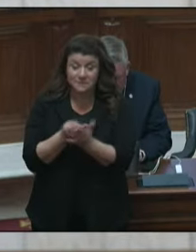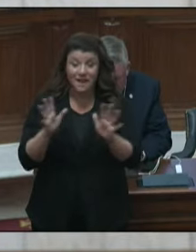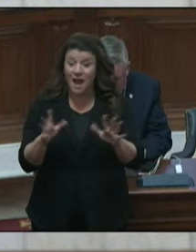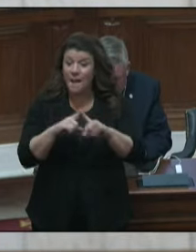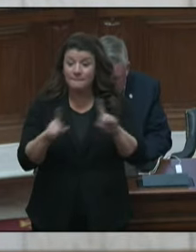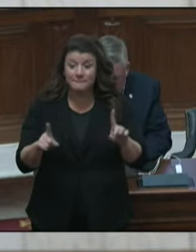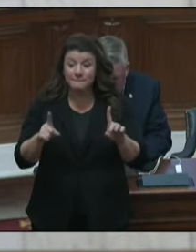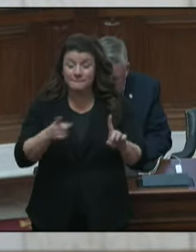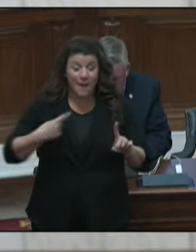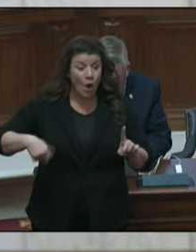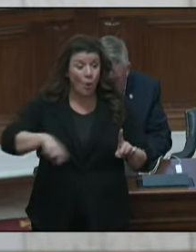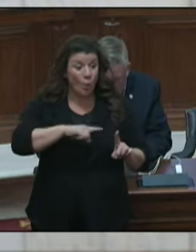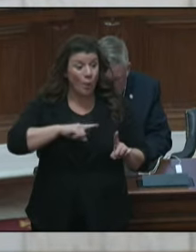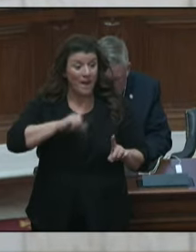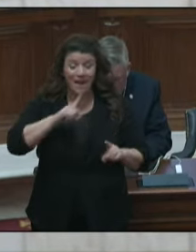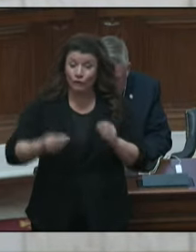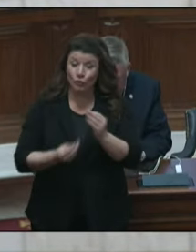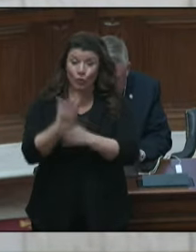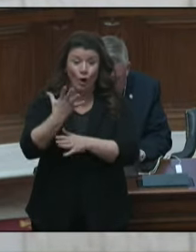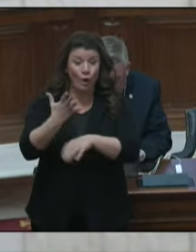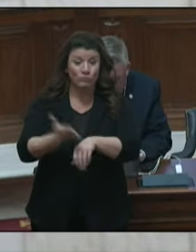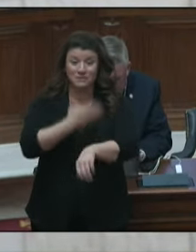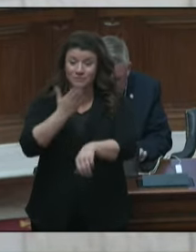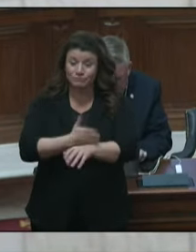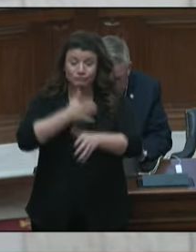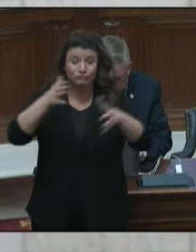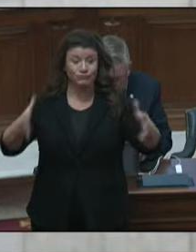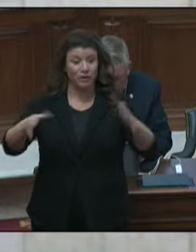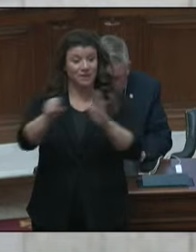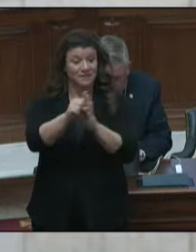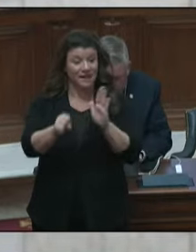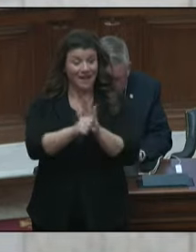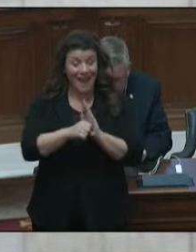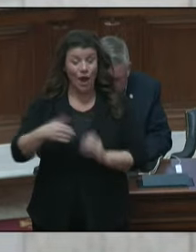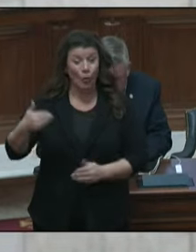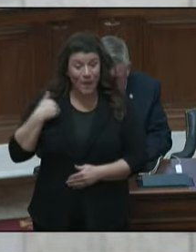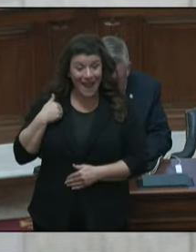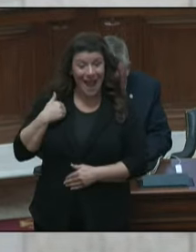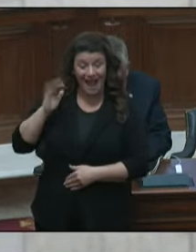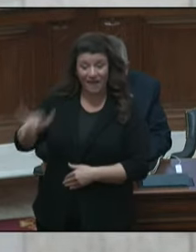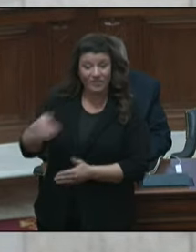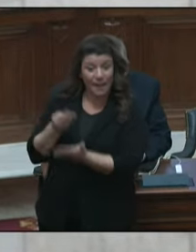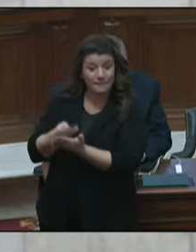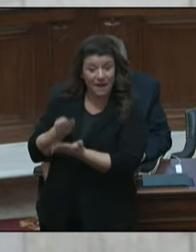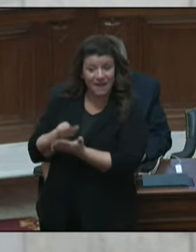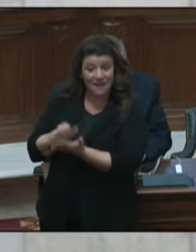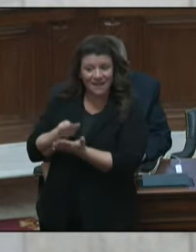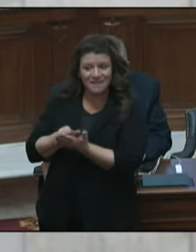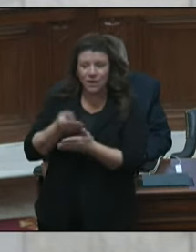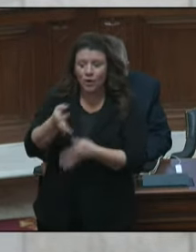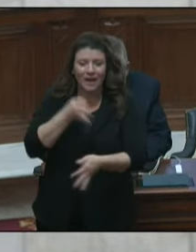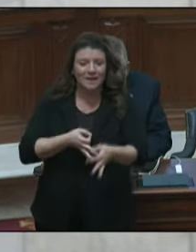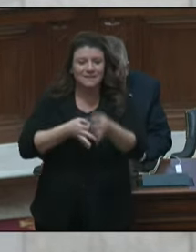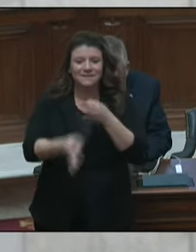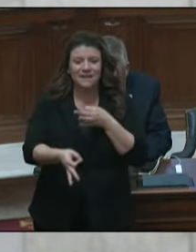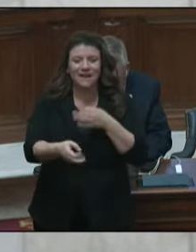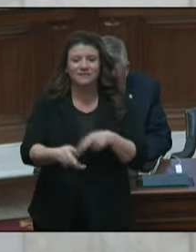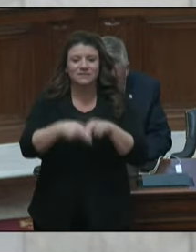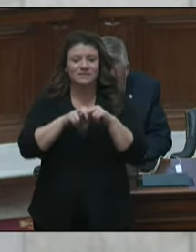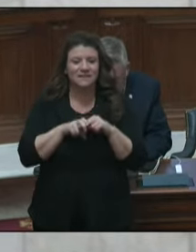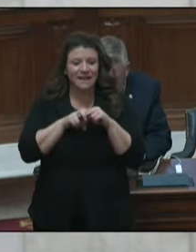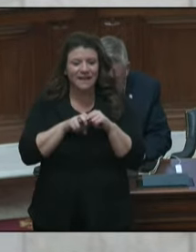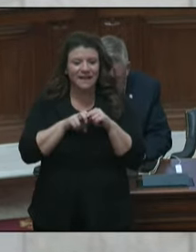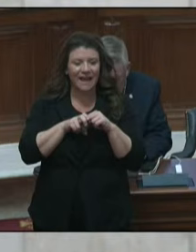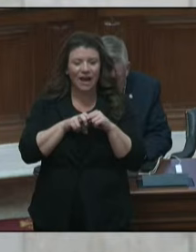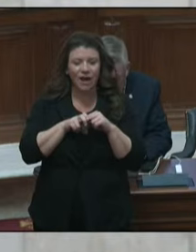but we have grown this state to have a pile of money. So instead of just sitting there stirring